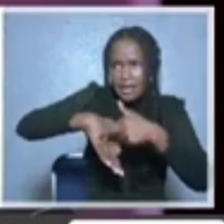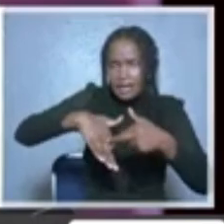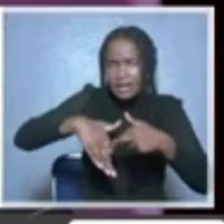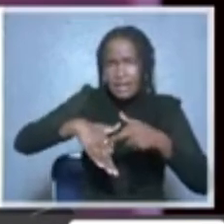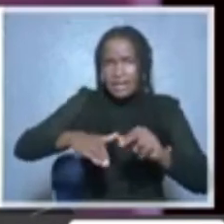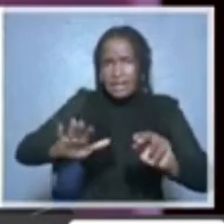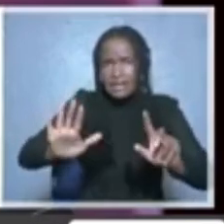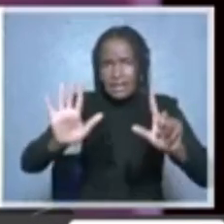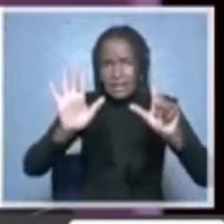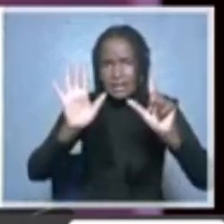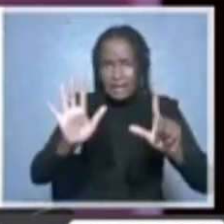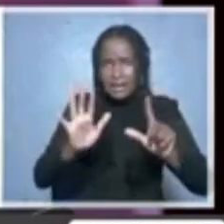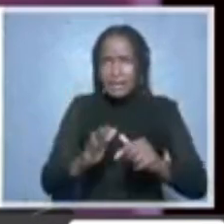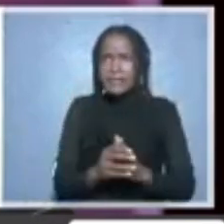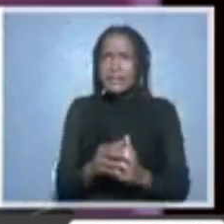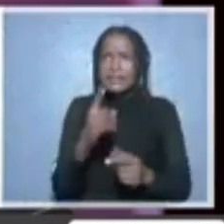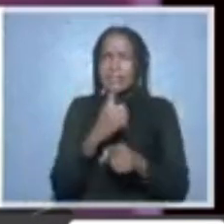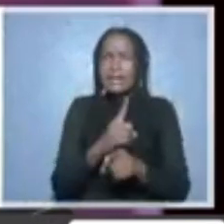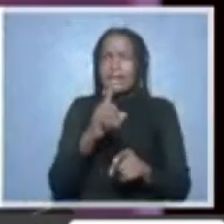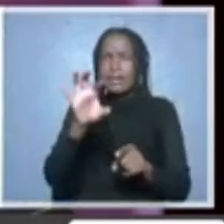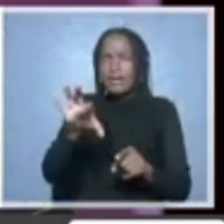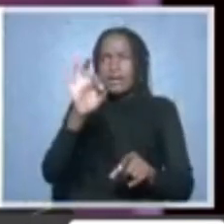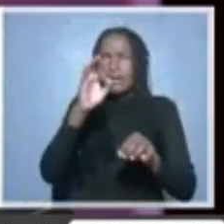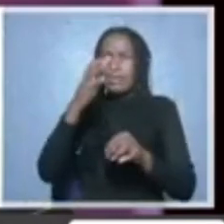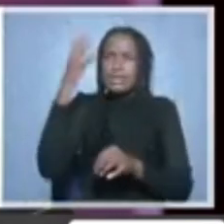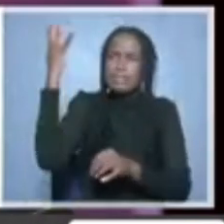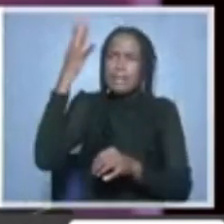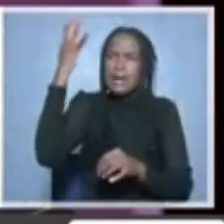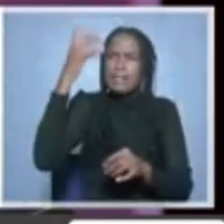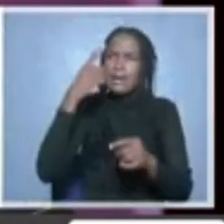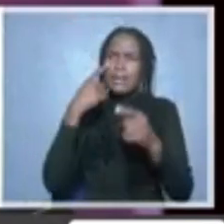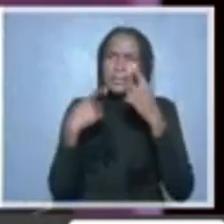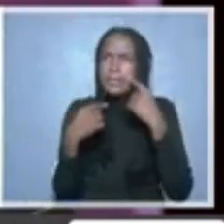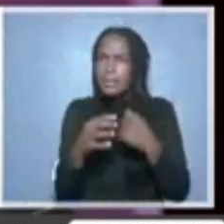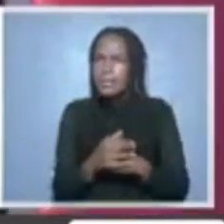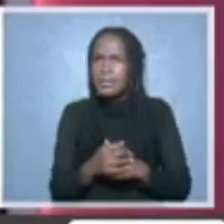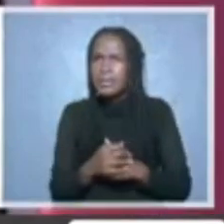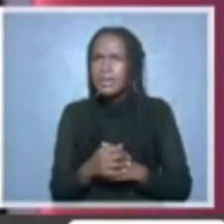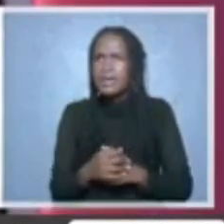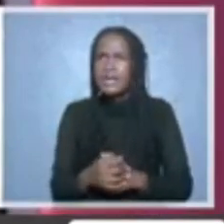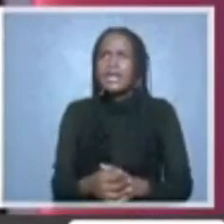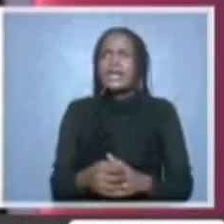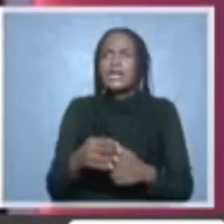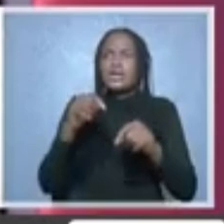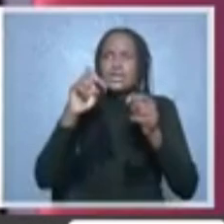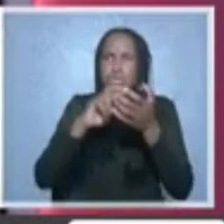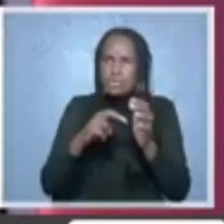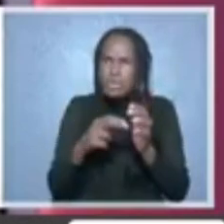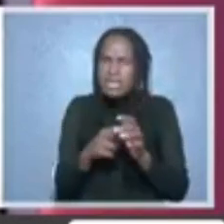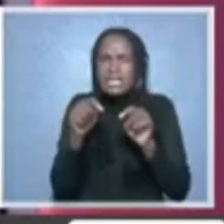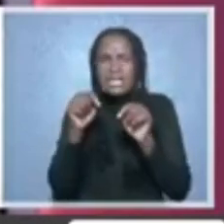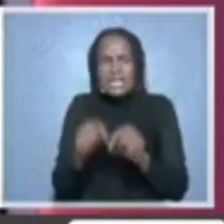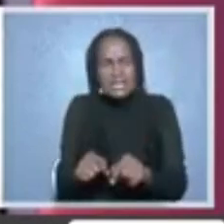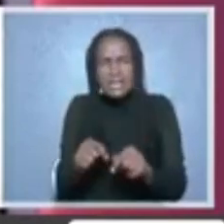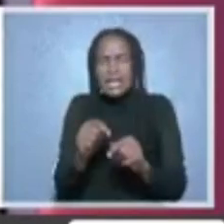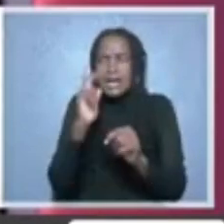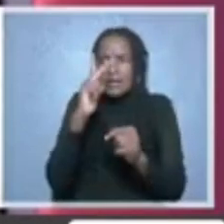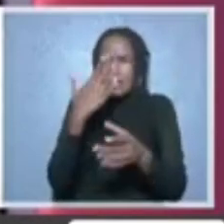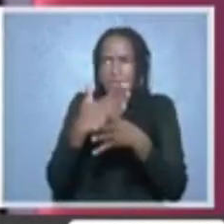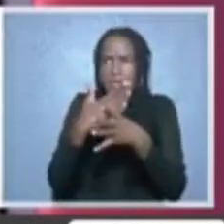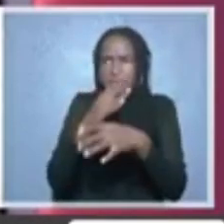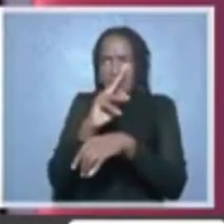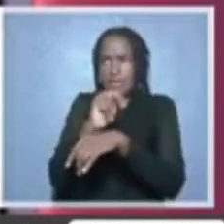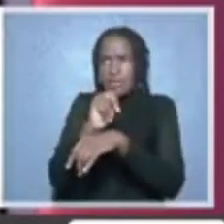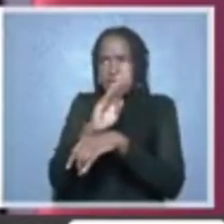that had their own. We have even been able to be there, following literally